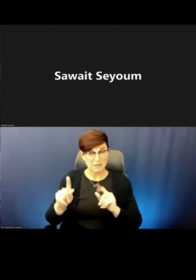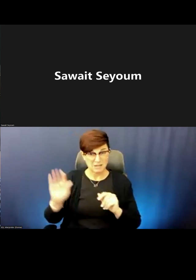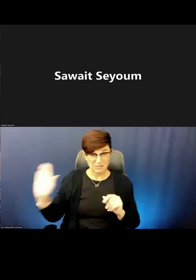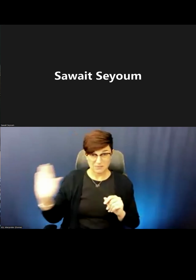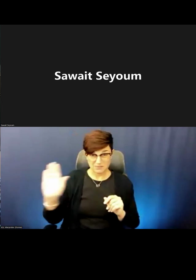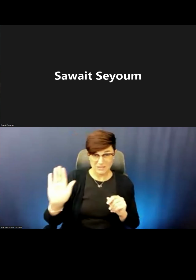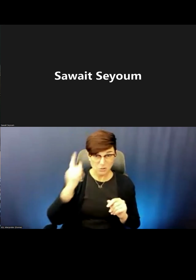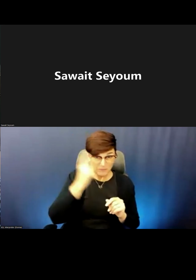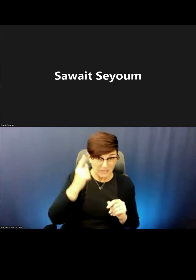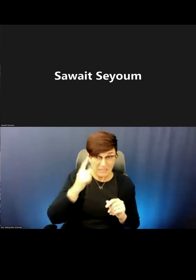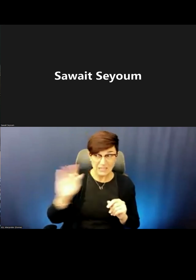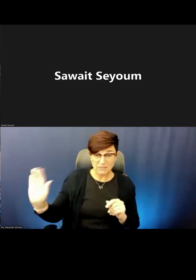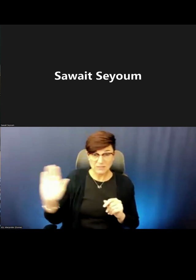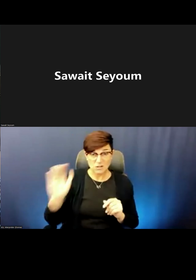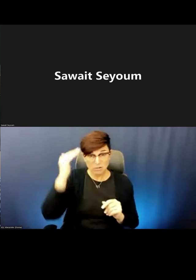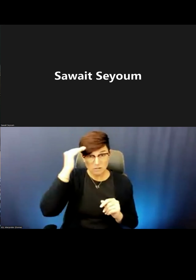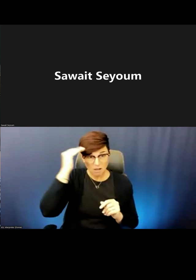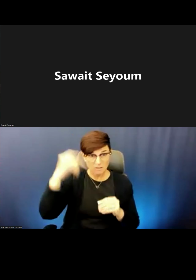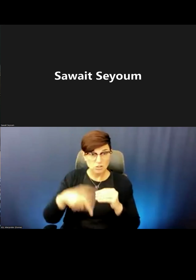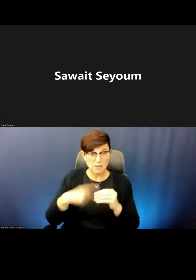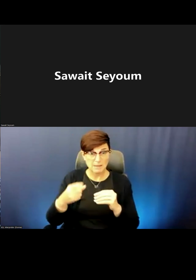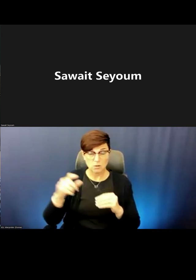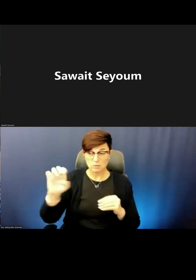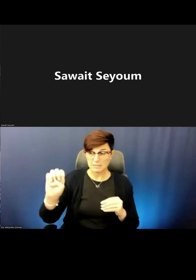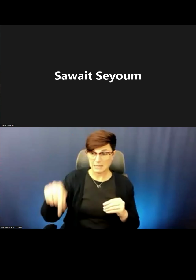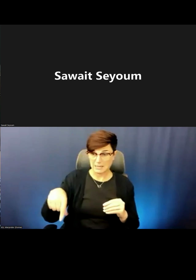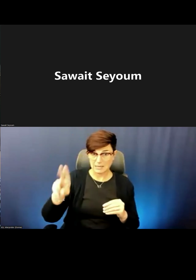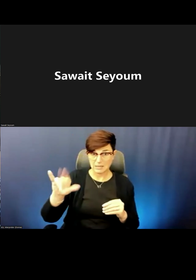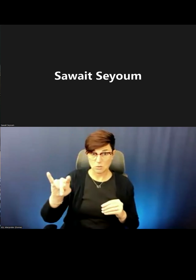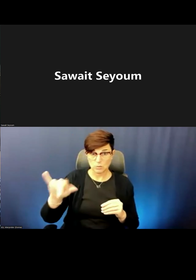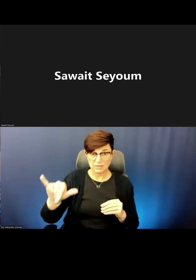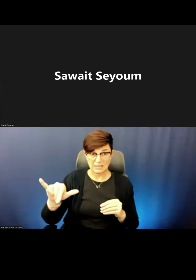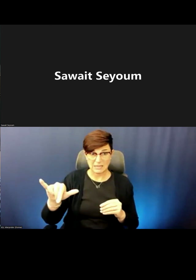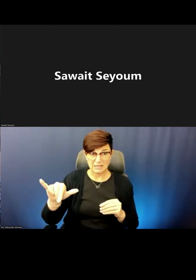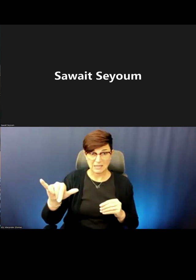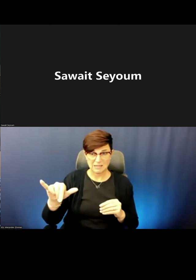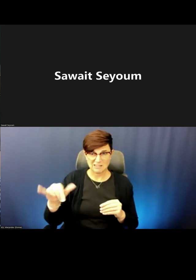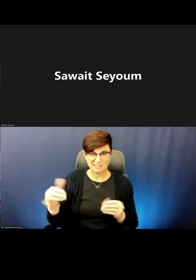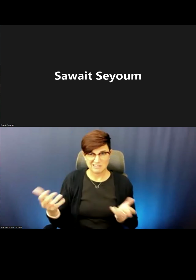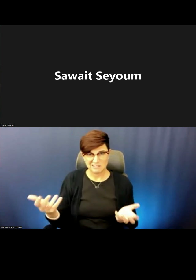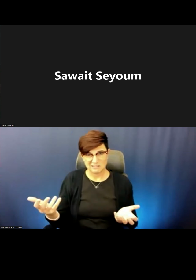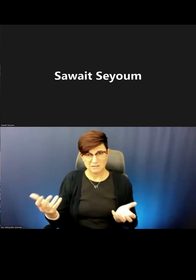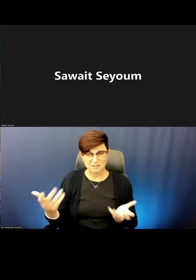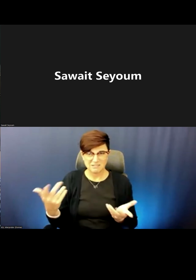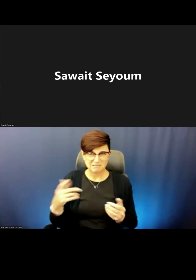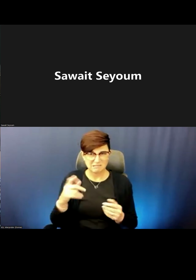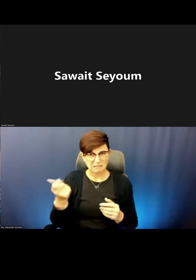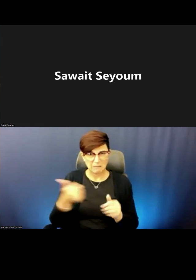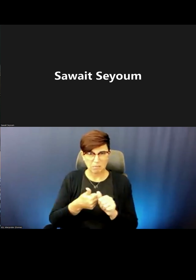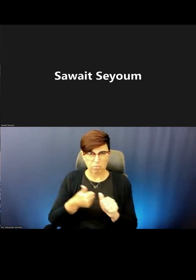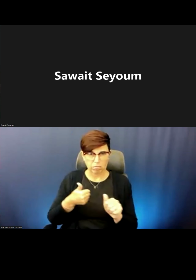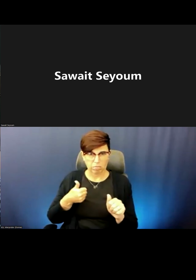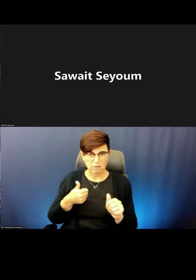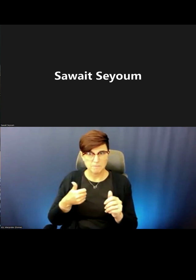base around equity is so ageist and ableist, not on purpose, just by virtue of part of the